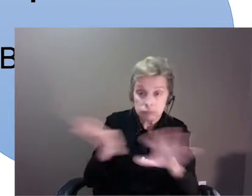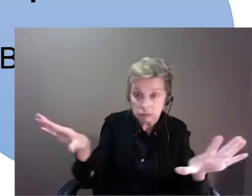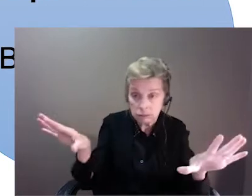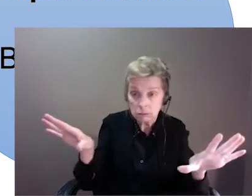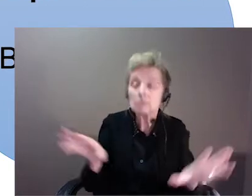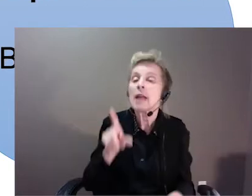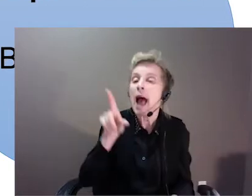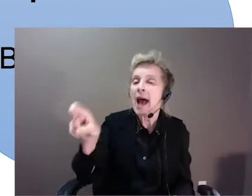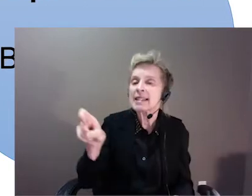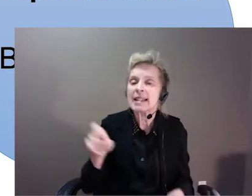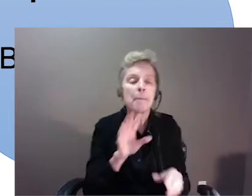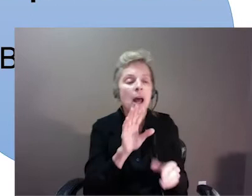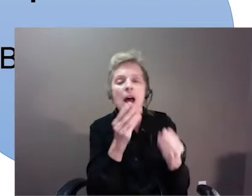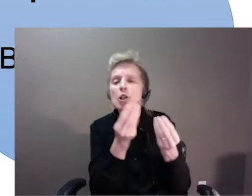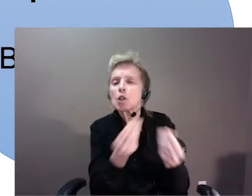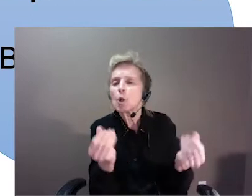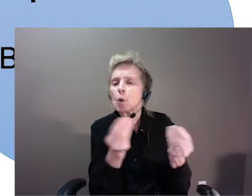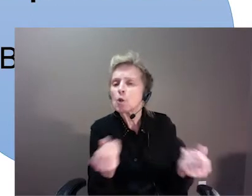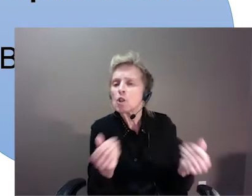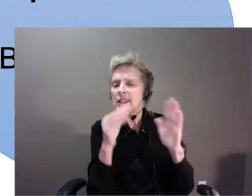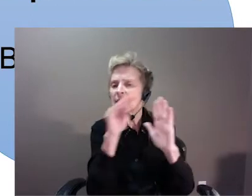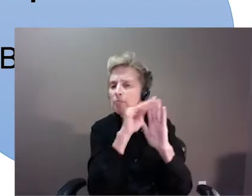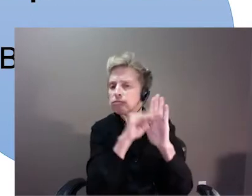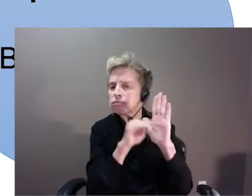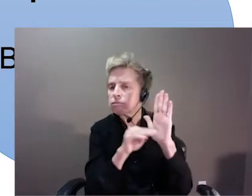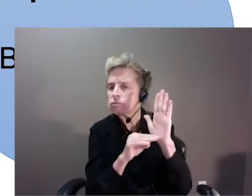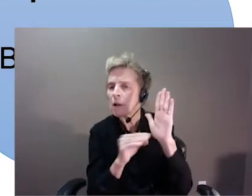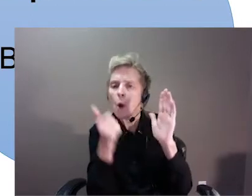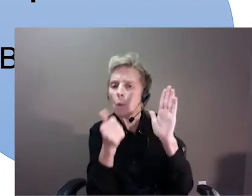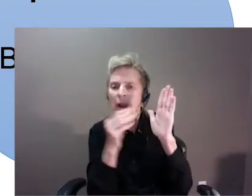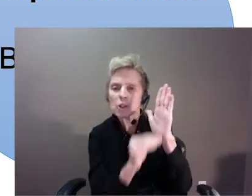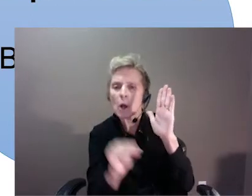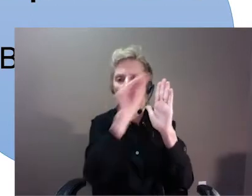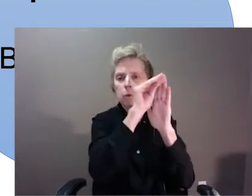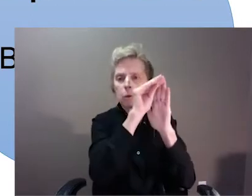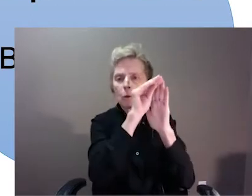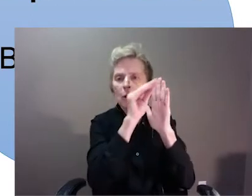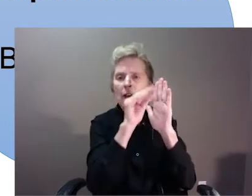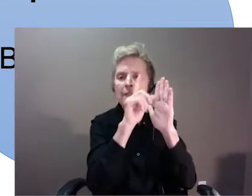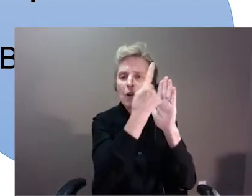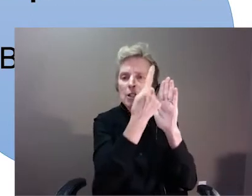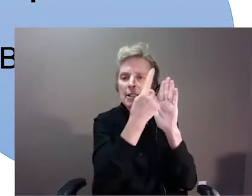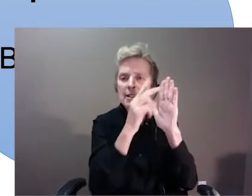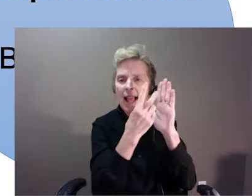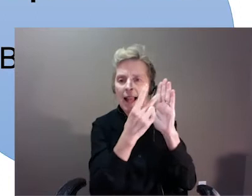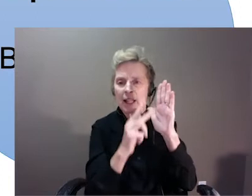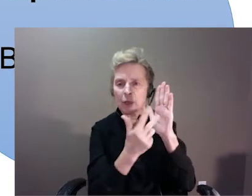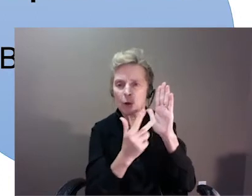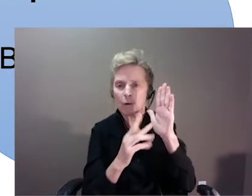to rank the solutions that were suggested in order of their usefulness and importance for young people with